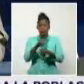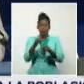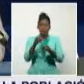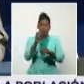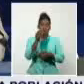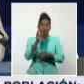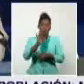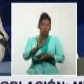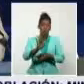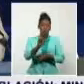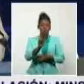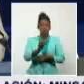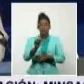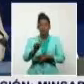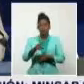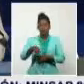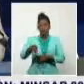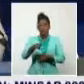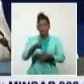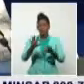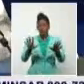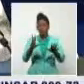6 cases,